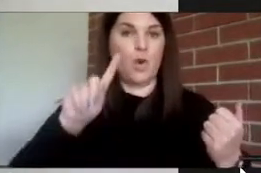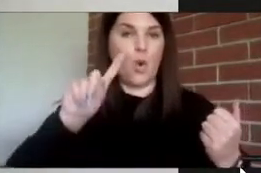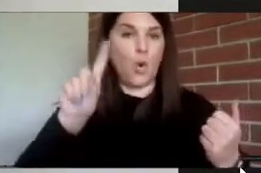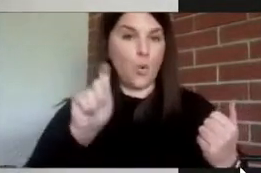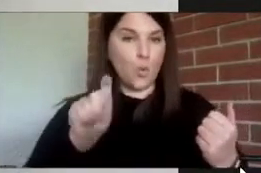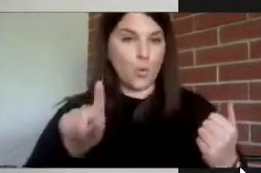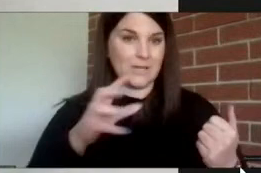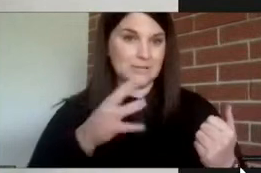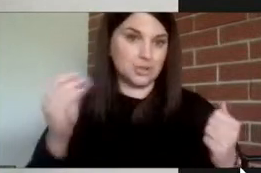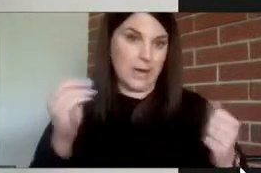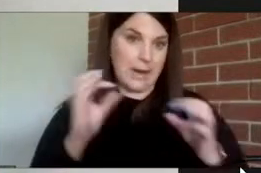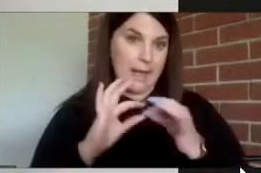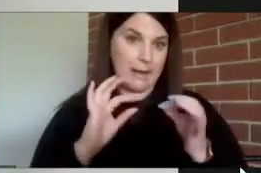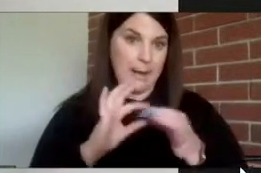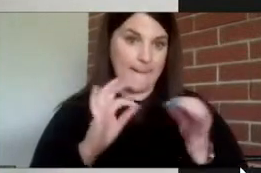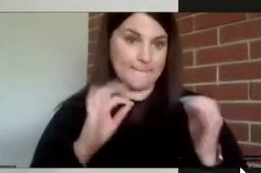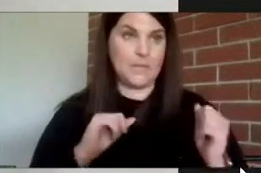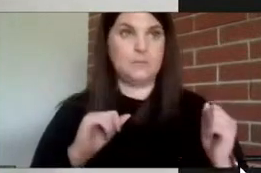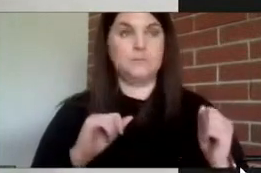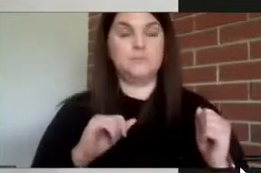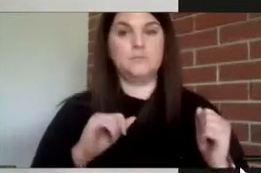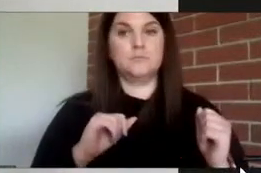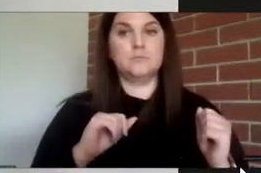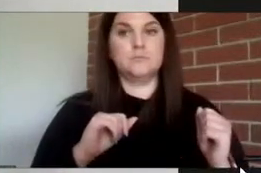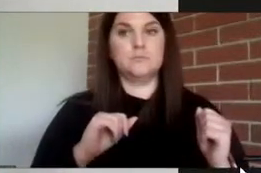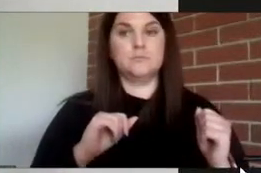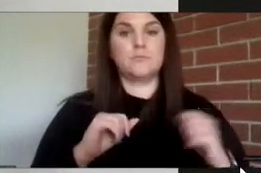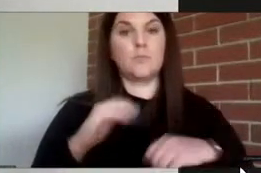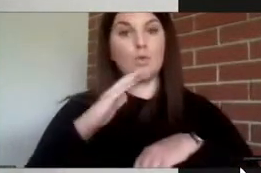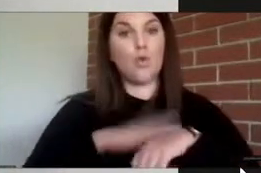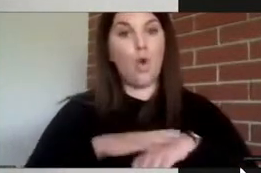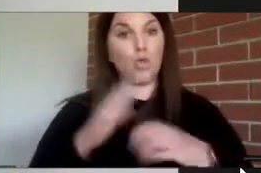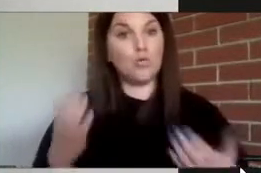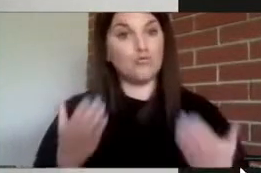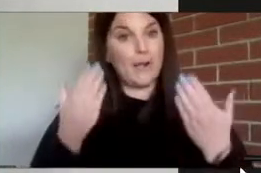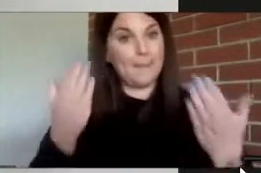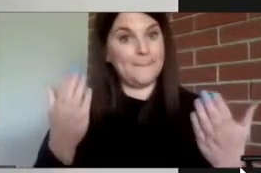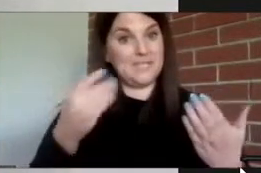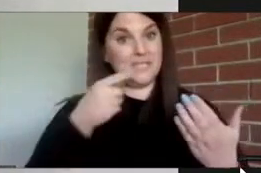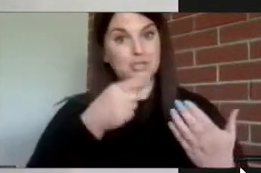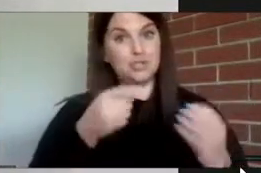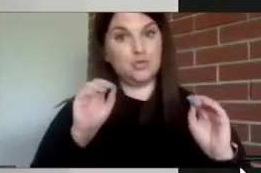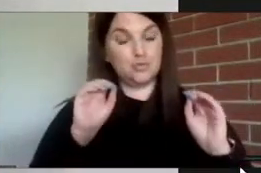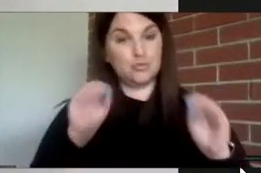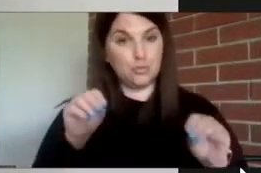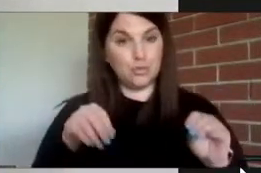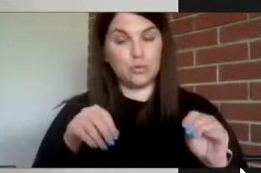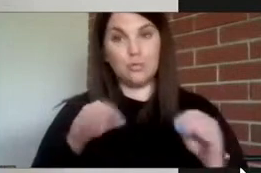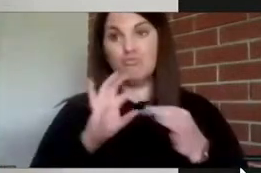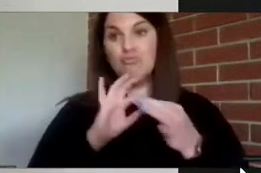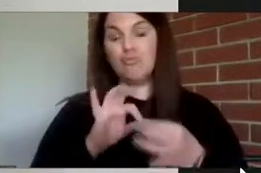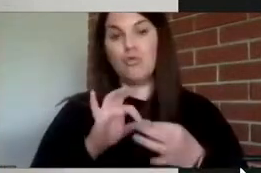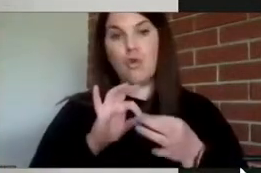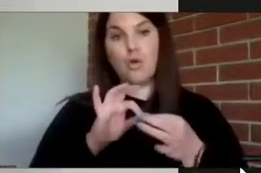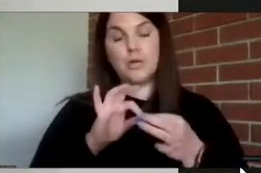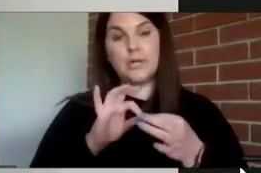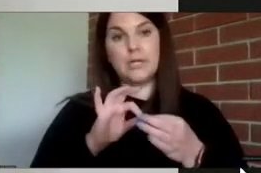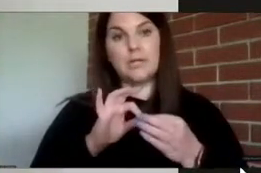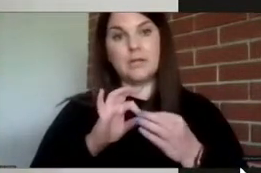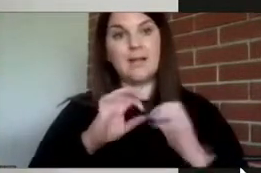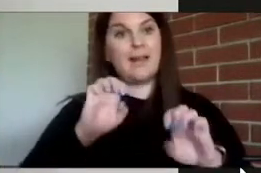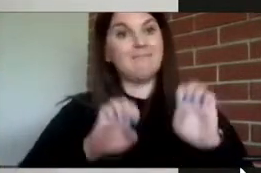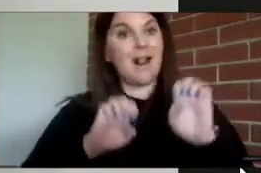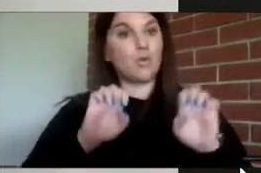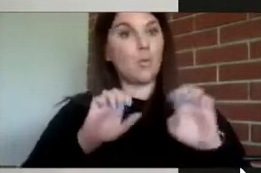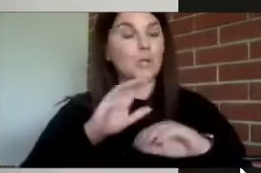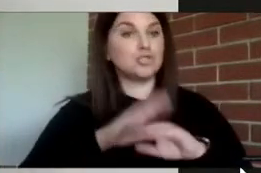and a comment. One is on the recommendation that you put forward regarding an evaluation on